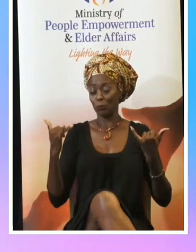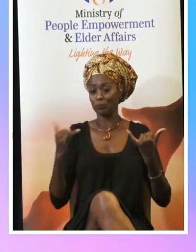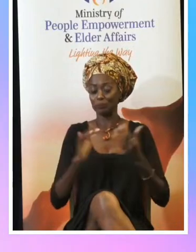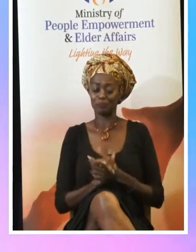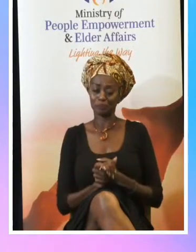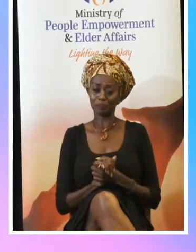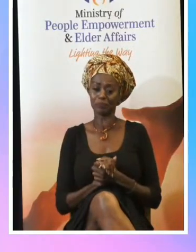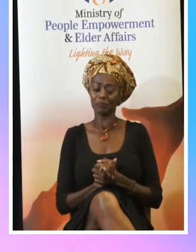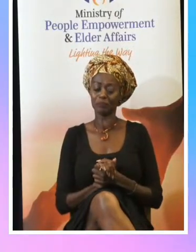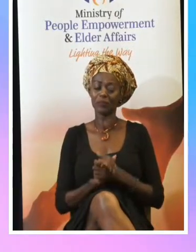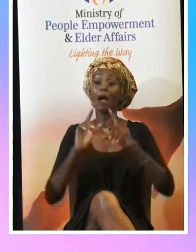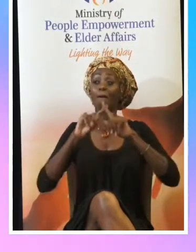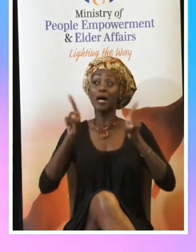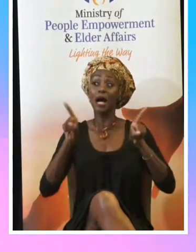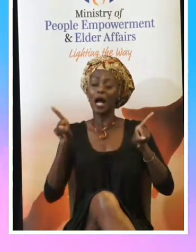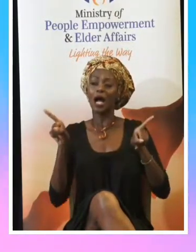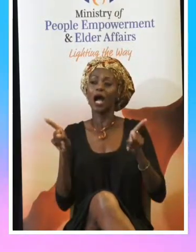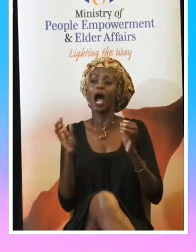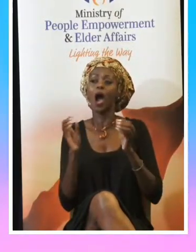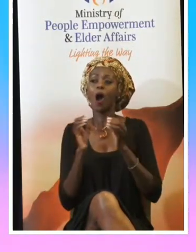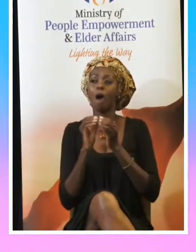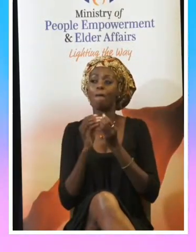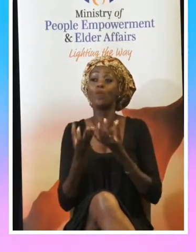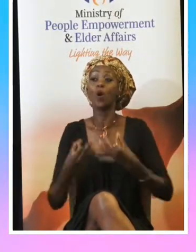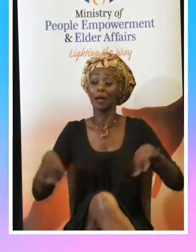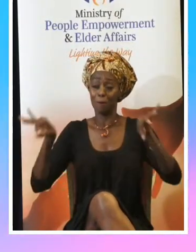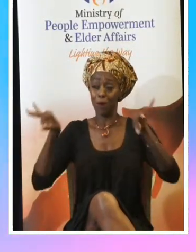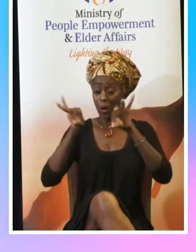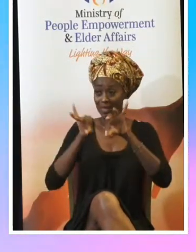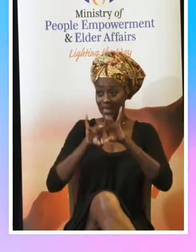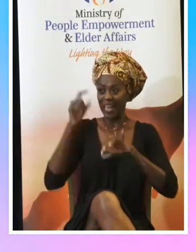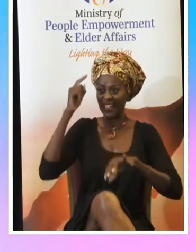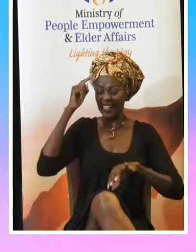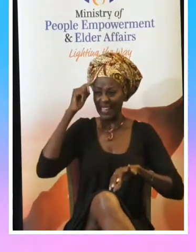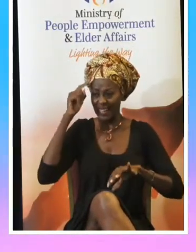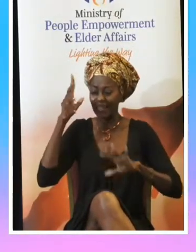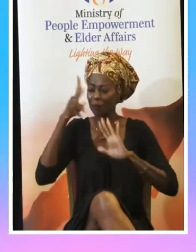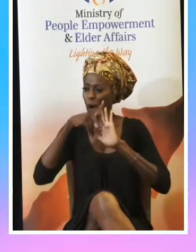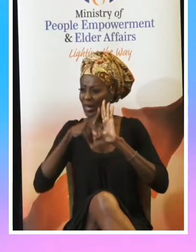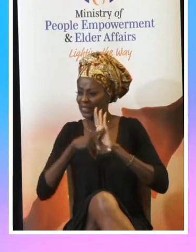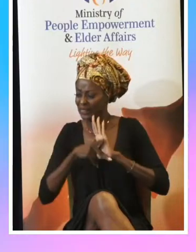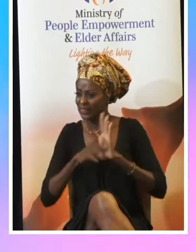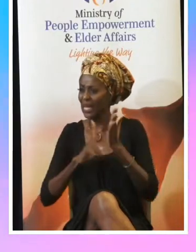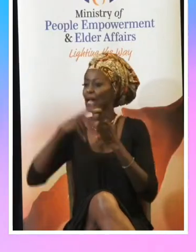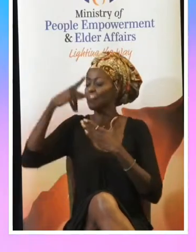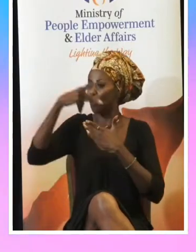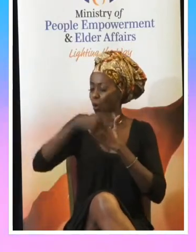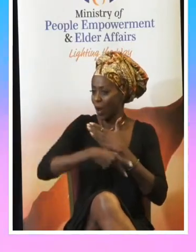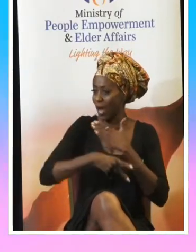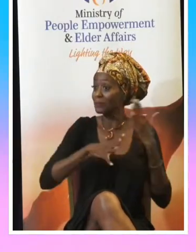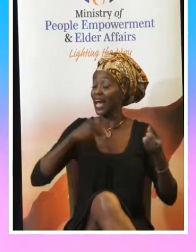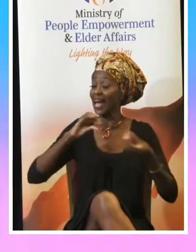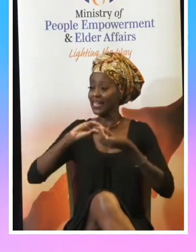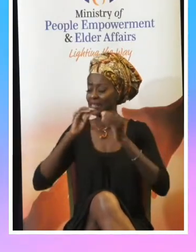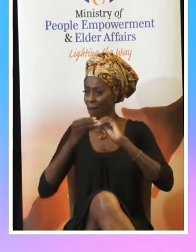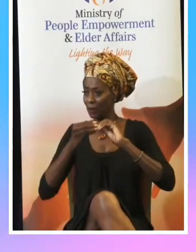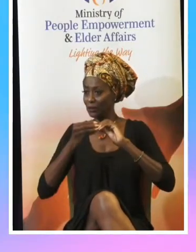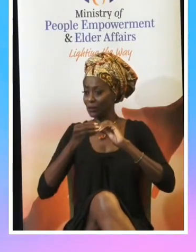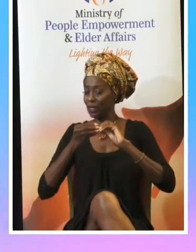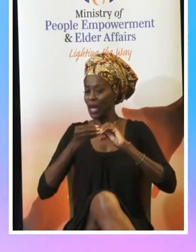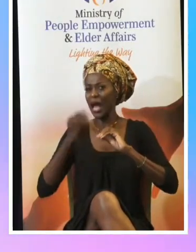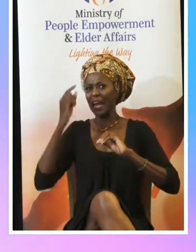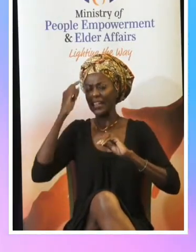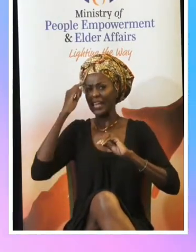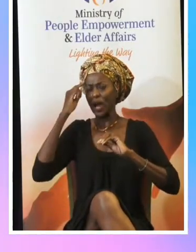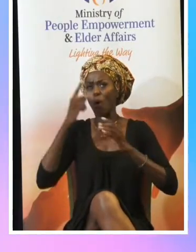But more importantly, I think beyond all the statistics and the policies and the programs and the numbers, I think what is going to drive policy and what's going